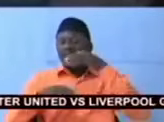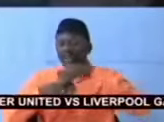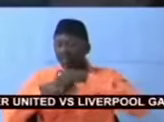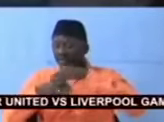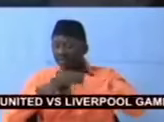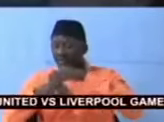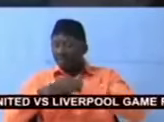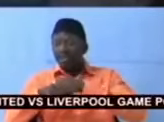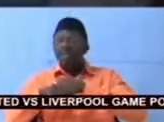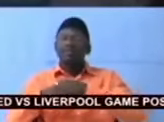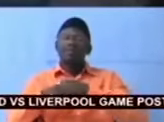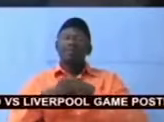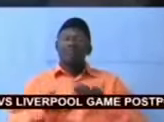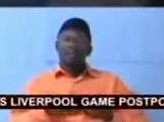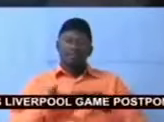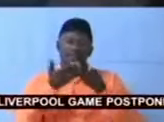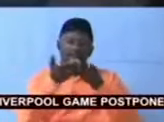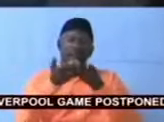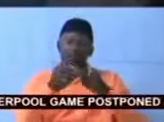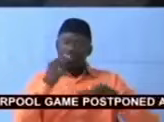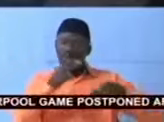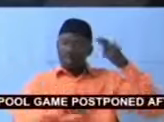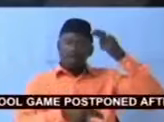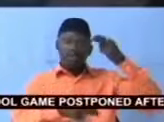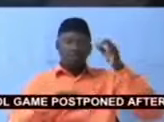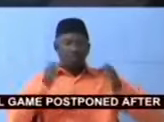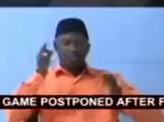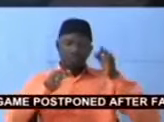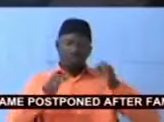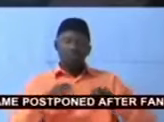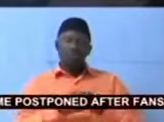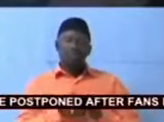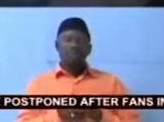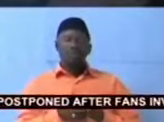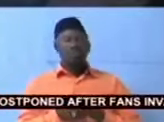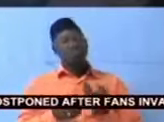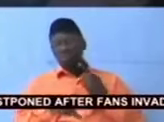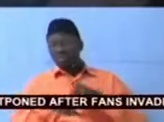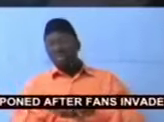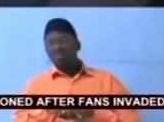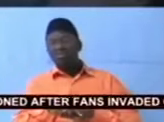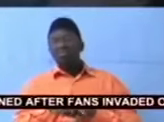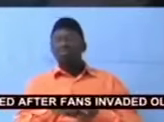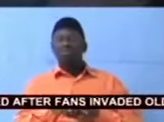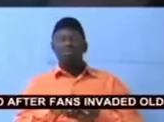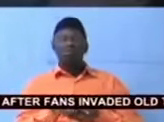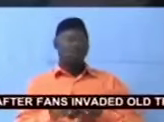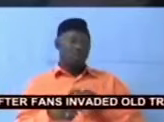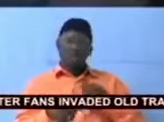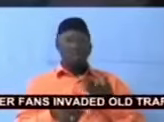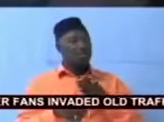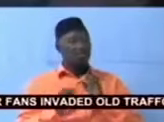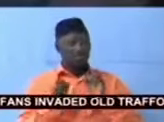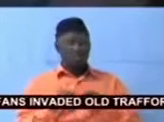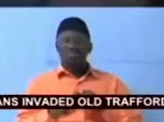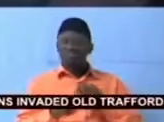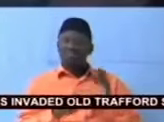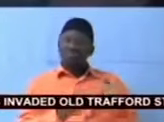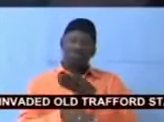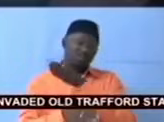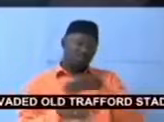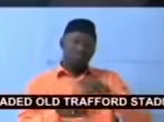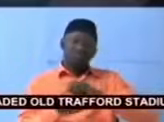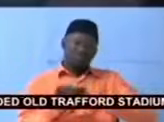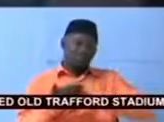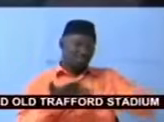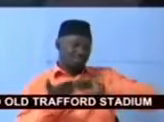file bobu. And there are some instances where you can also strike out the matter. Té té ben amna yenn jamono yo xamni sax man nga ko daldi génné.